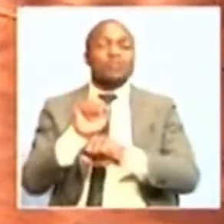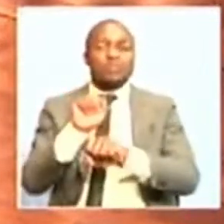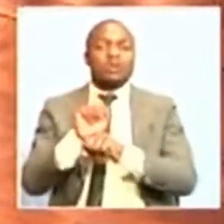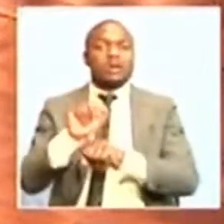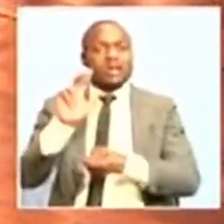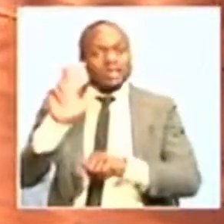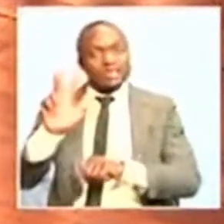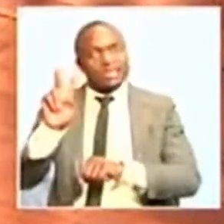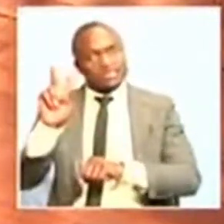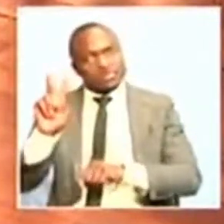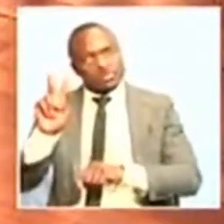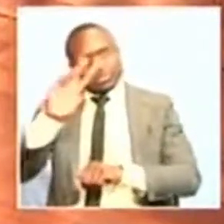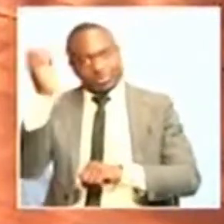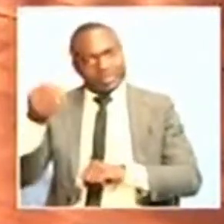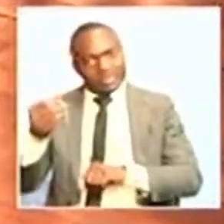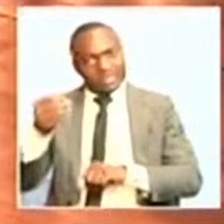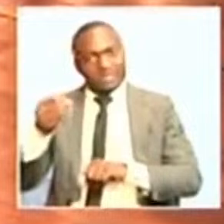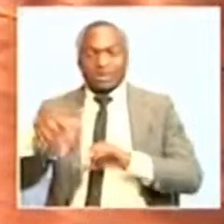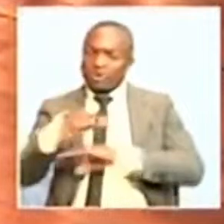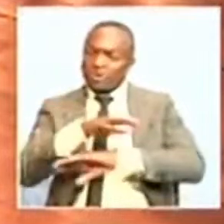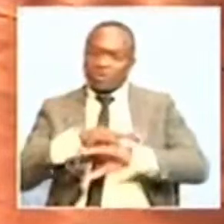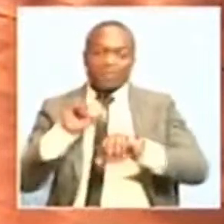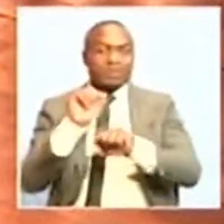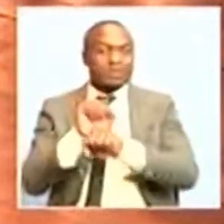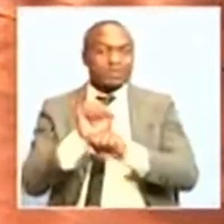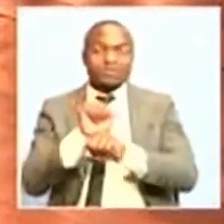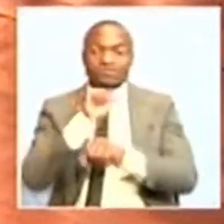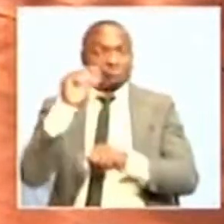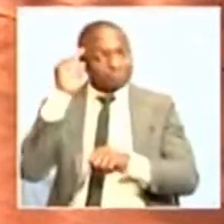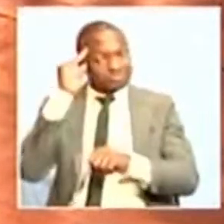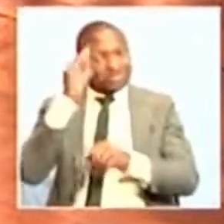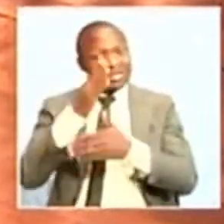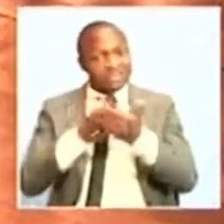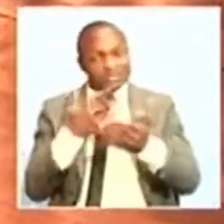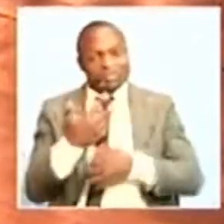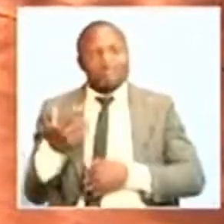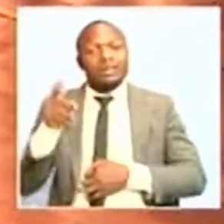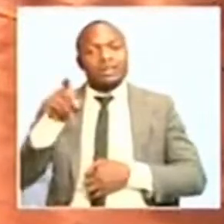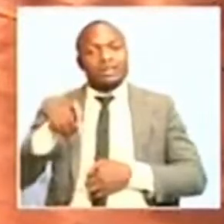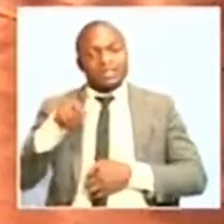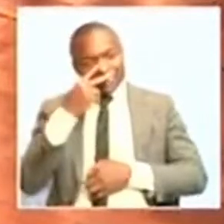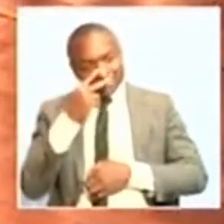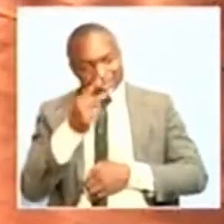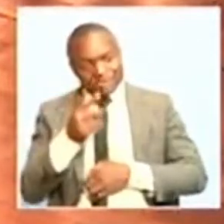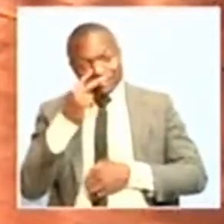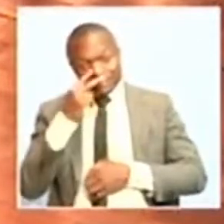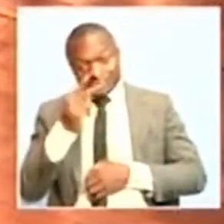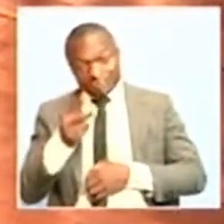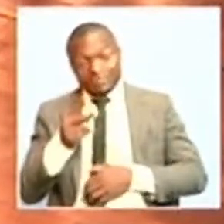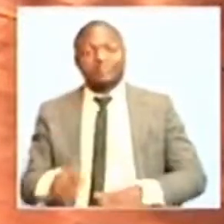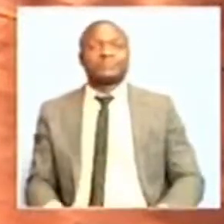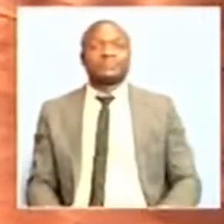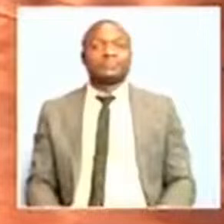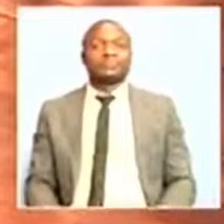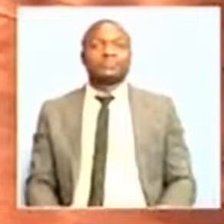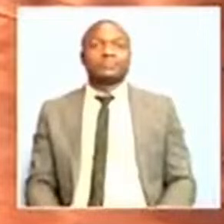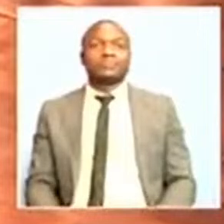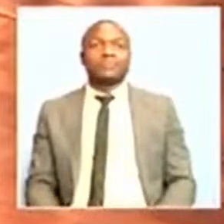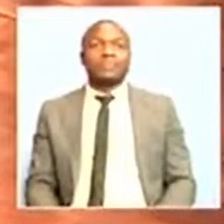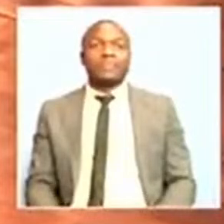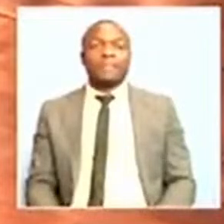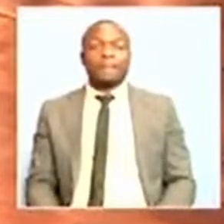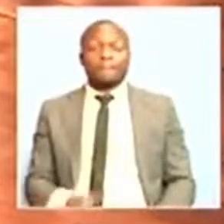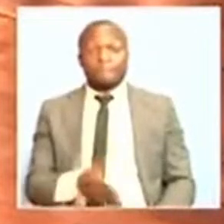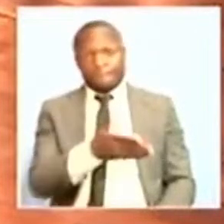32%, no, it overperformed by that. I don't know. Maybe it may be something that we may need to look at. And there was